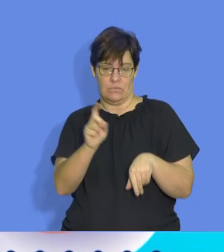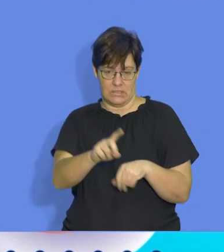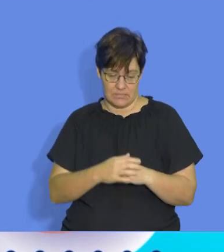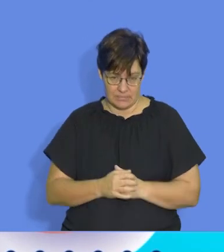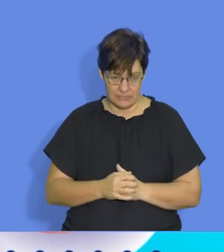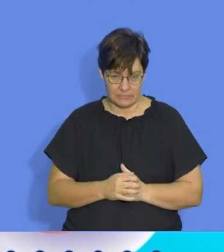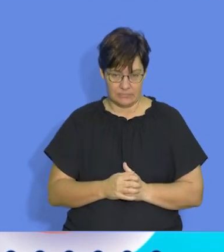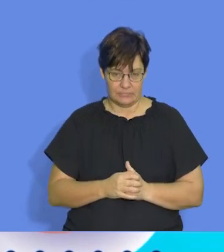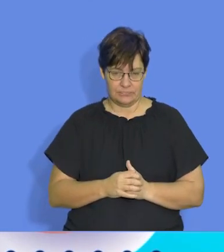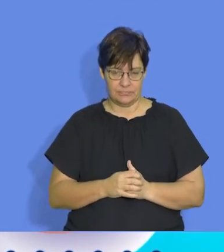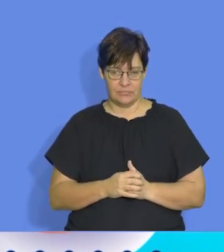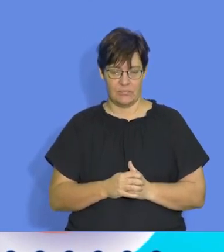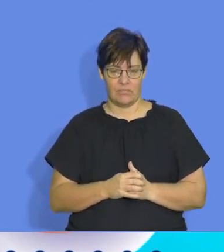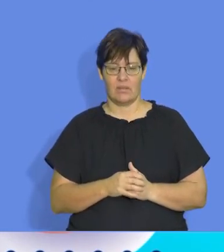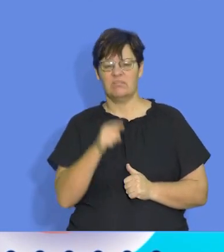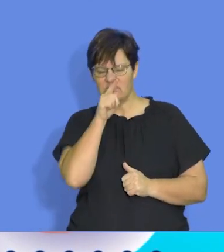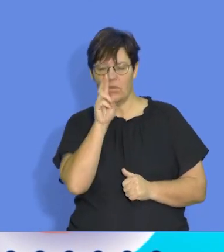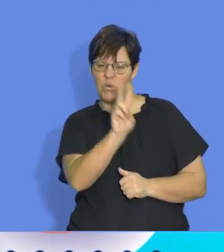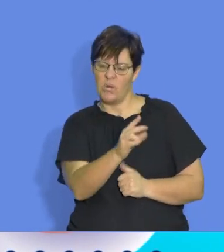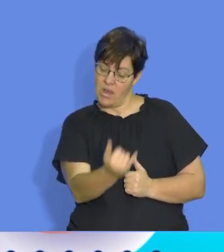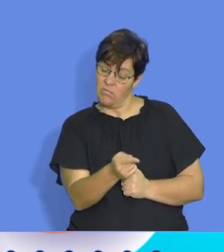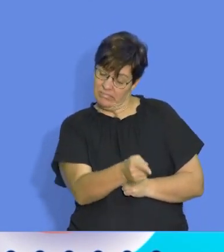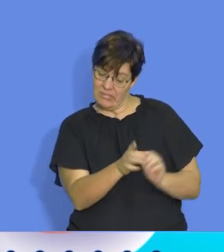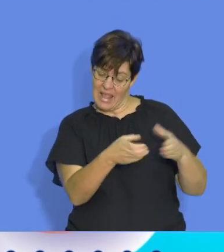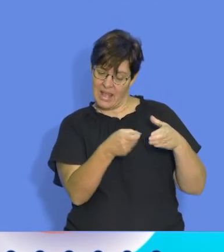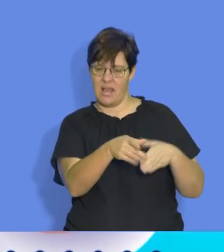case, we're looking at farmers.